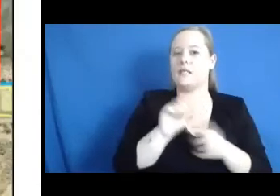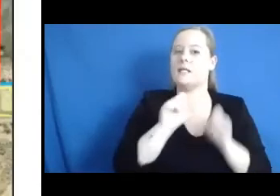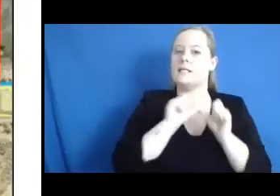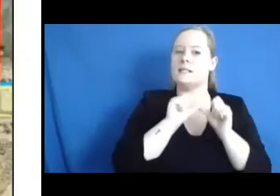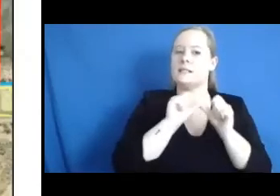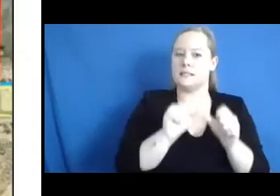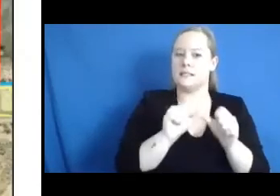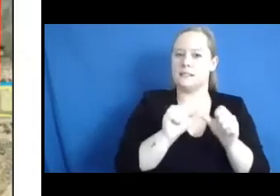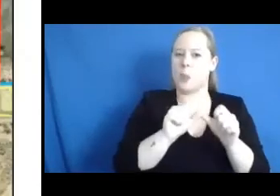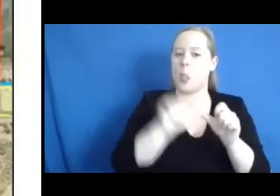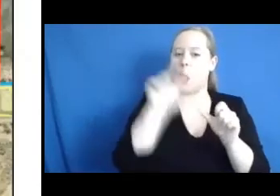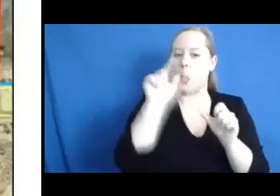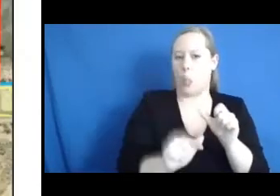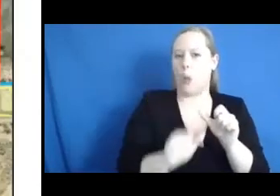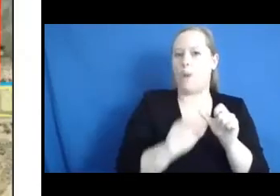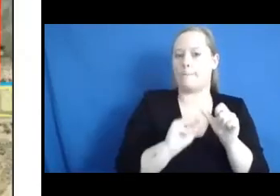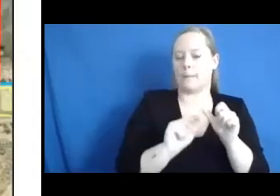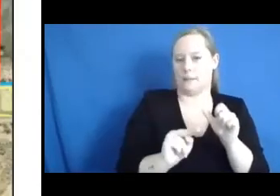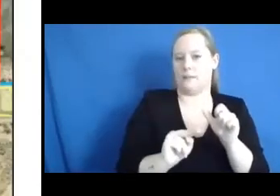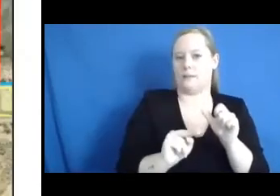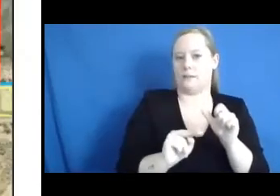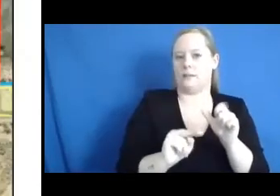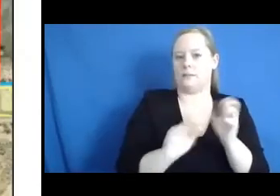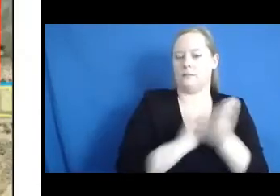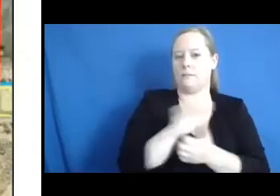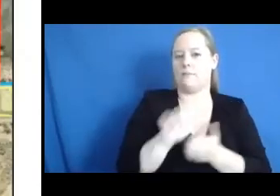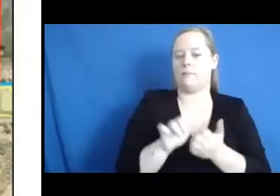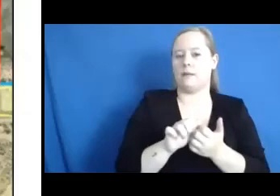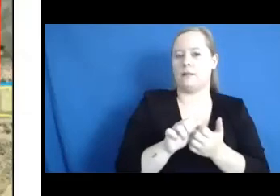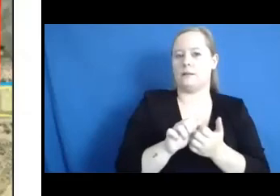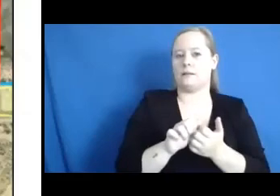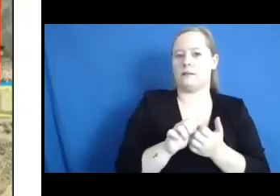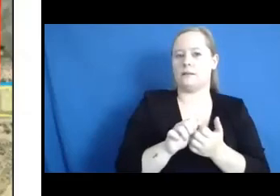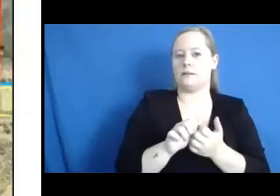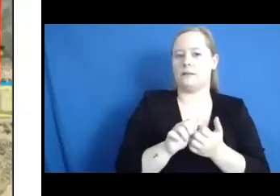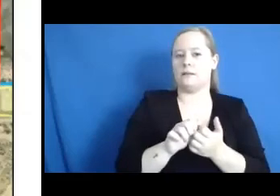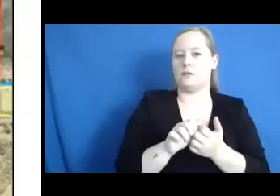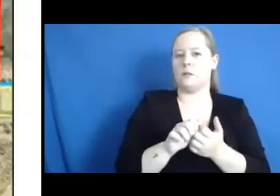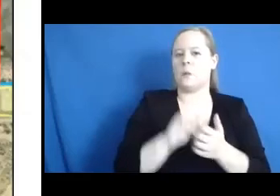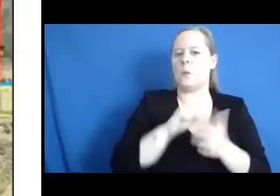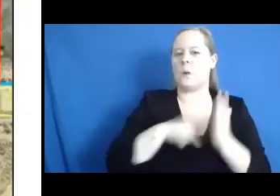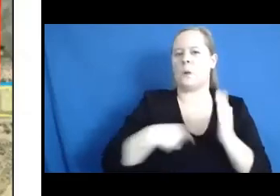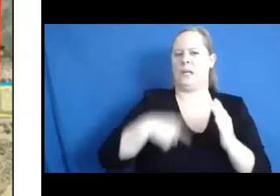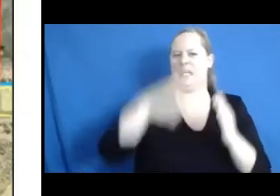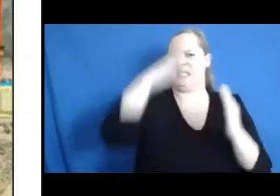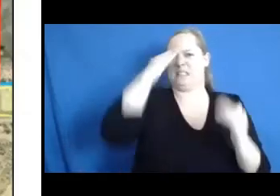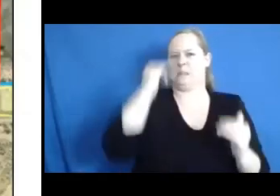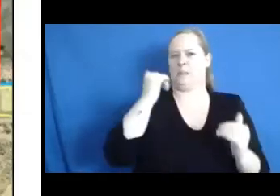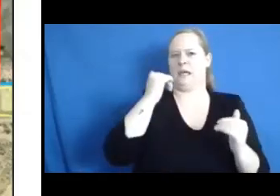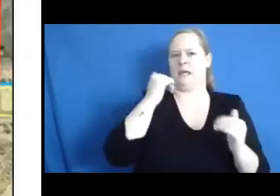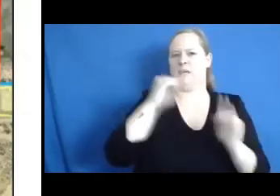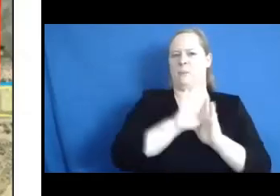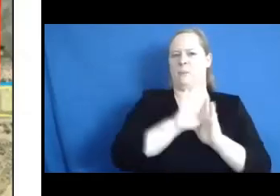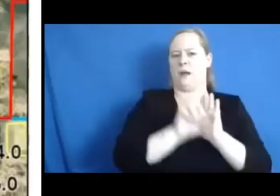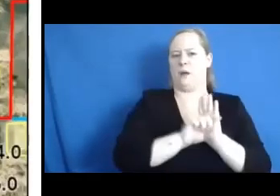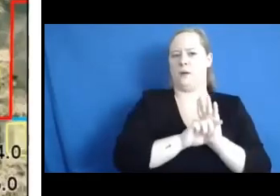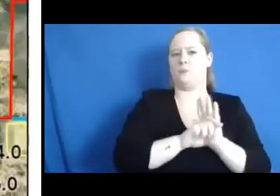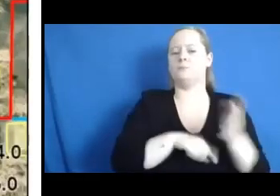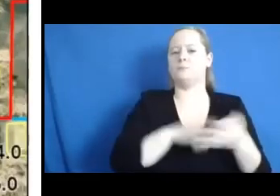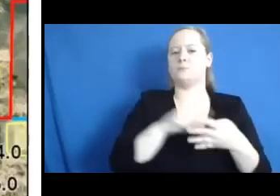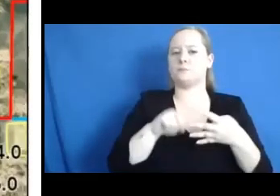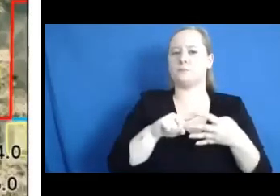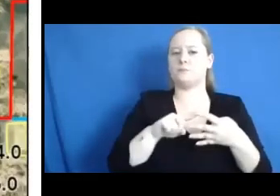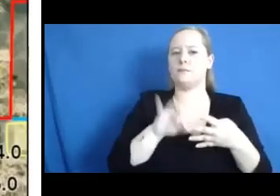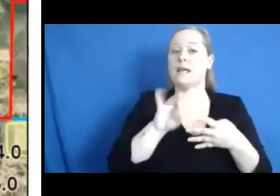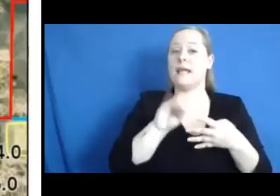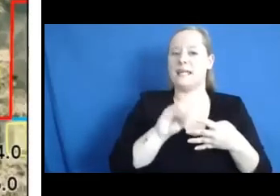manganese concentrations really within what we would expect from background. BLM 80 is the deepest well